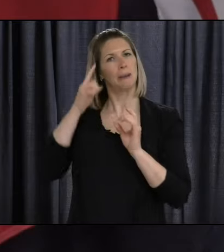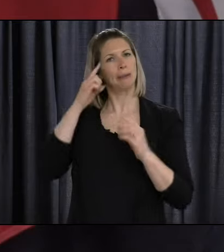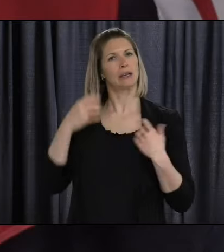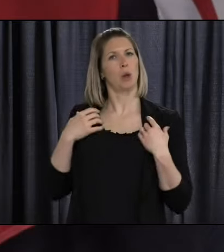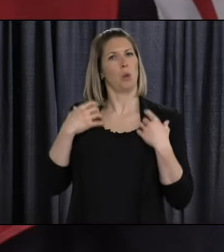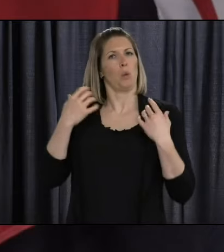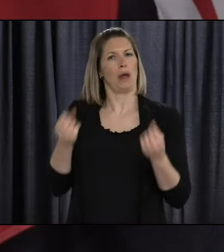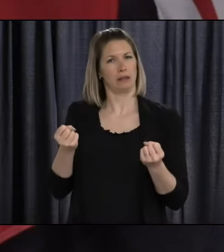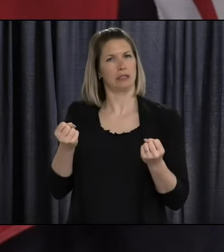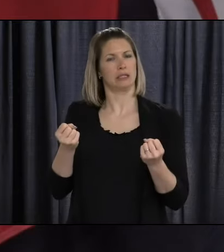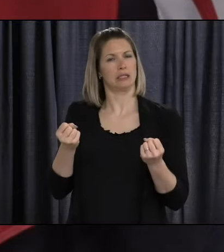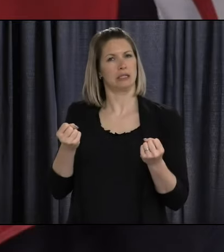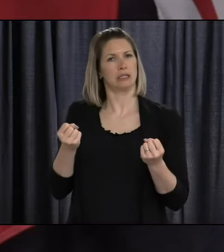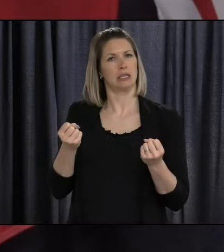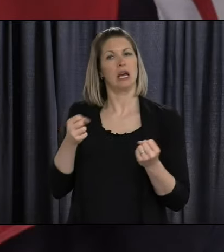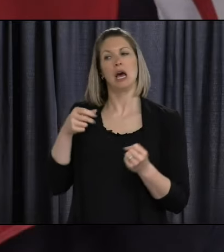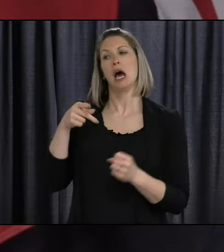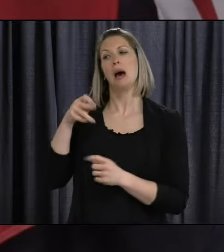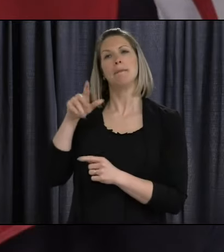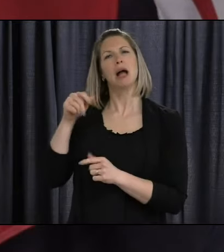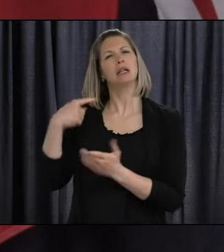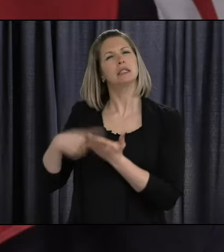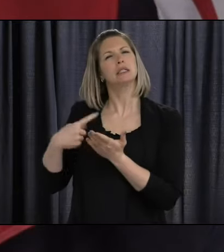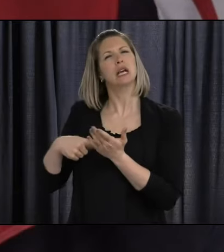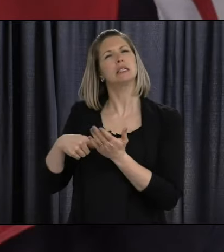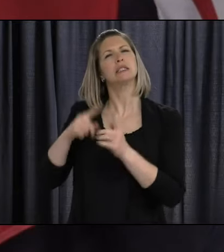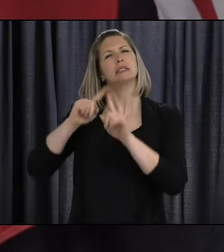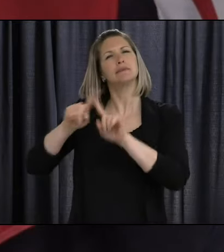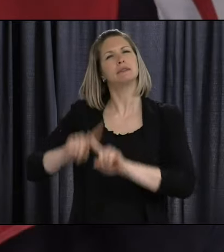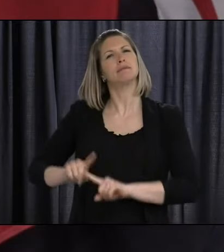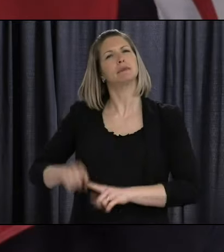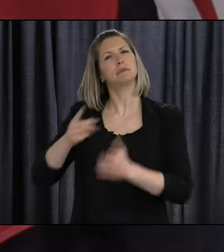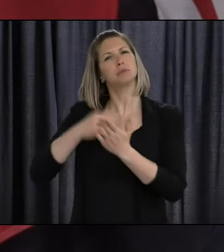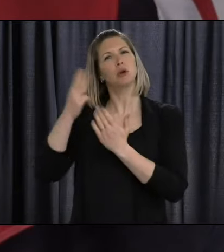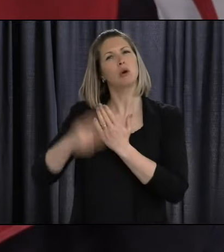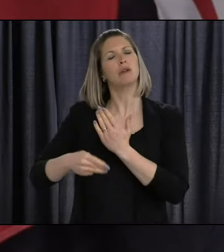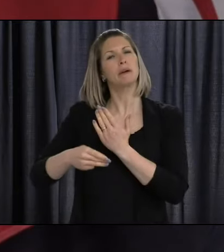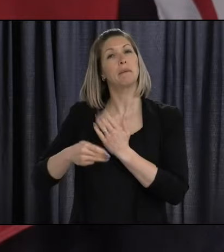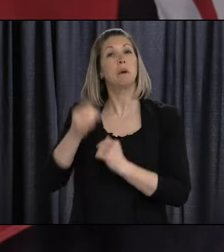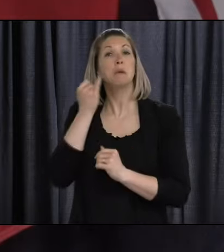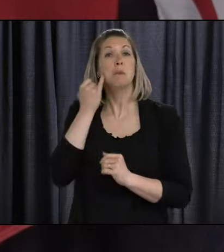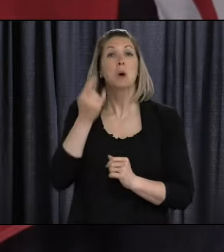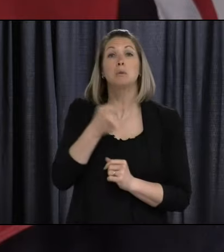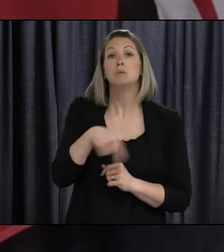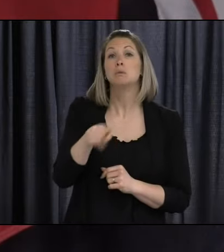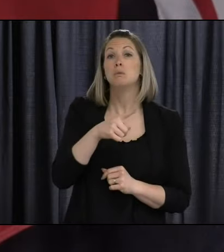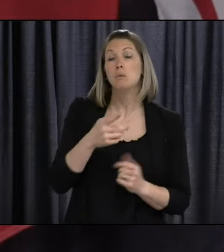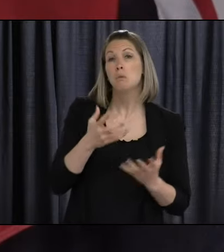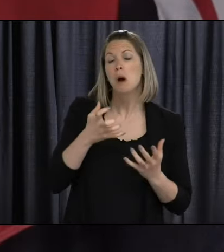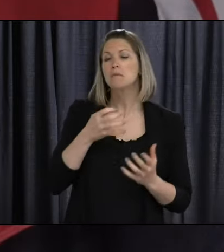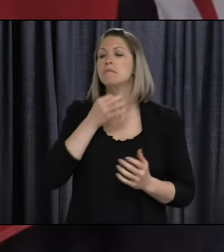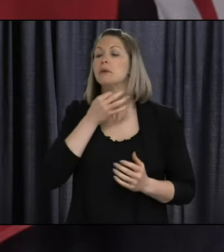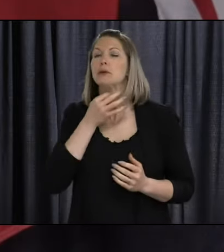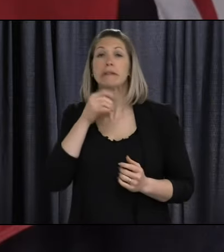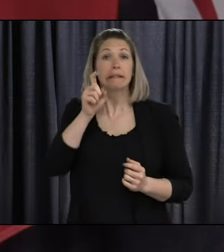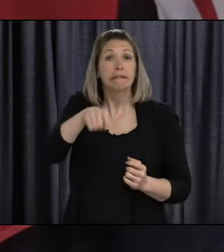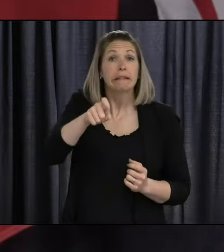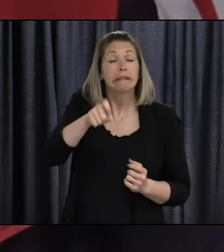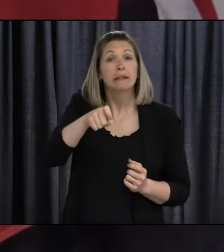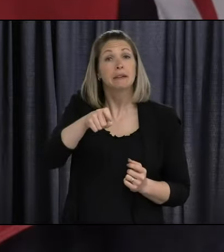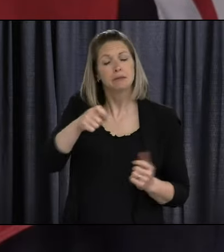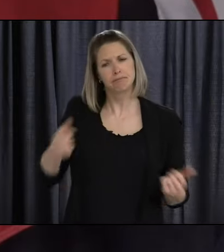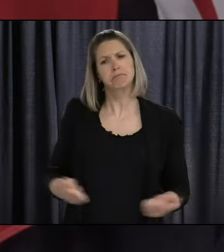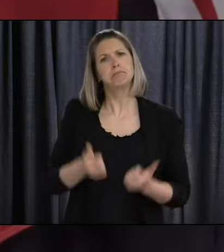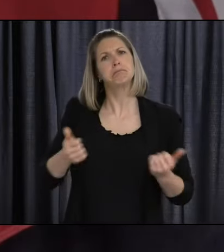Paula also spoke about the number of supports that are available that for those of you that might require it from time to time. And I think we all must